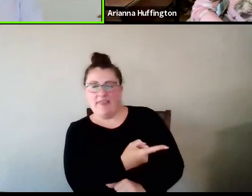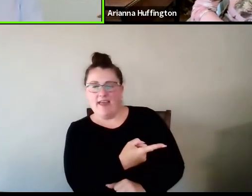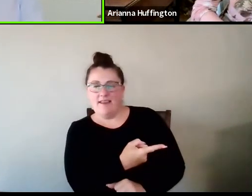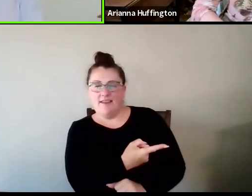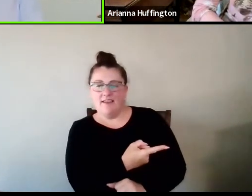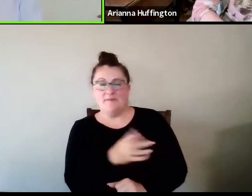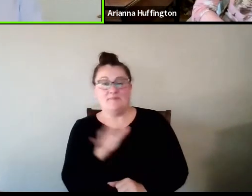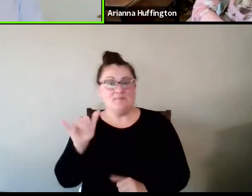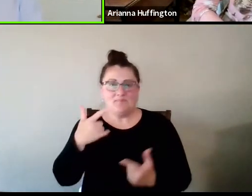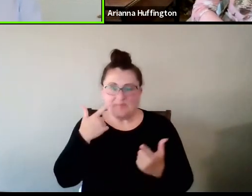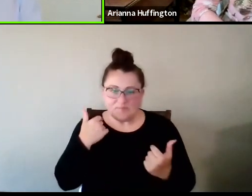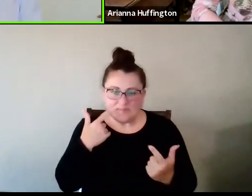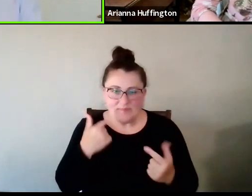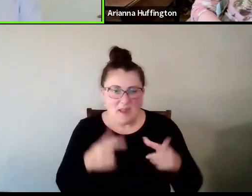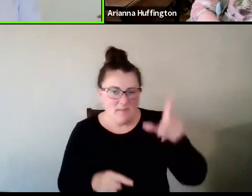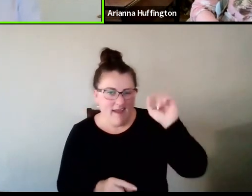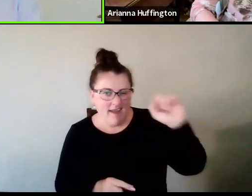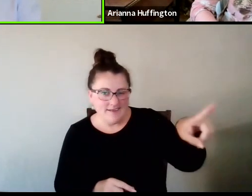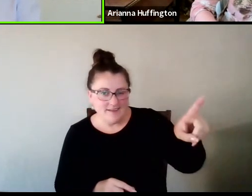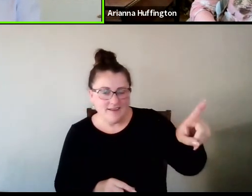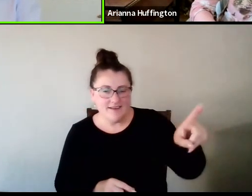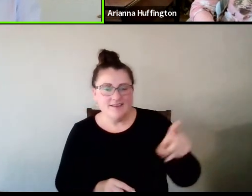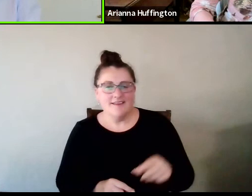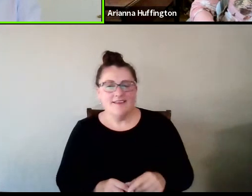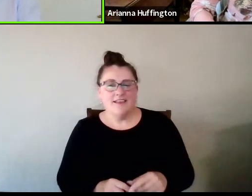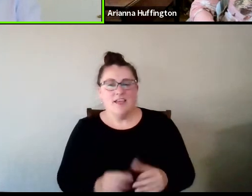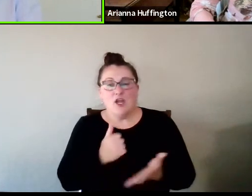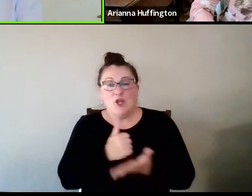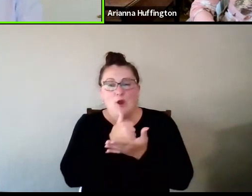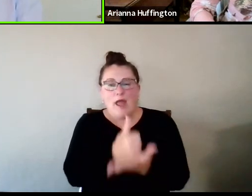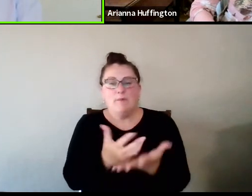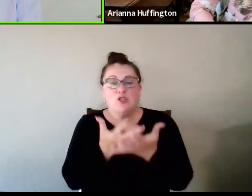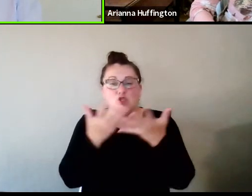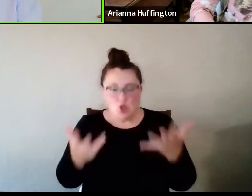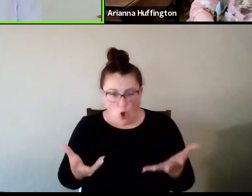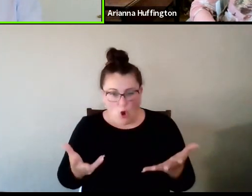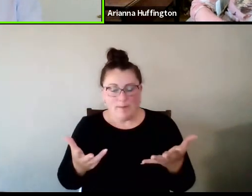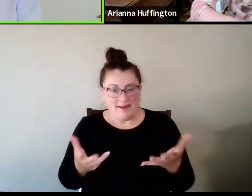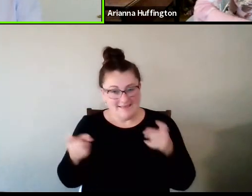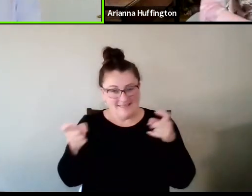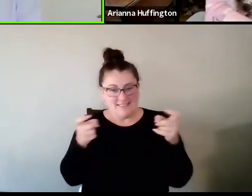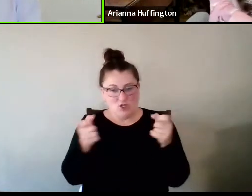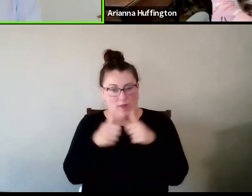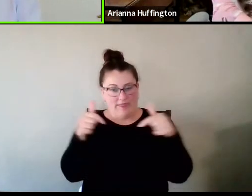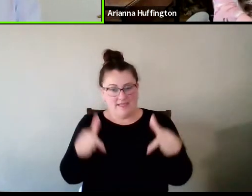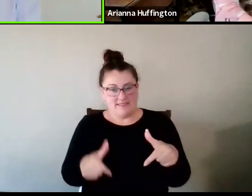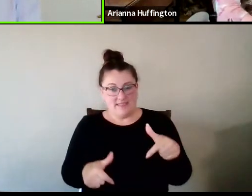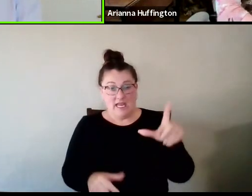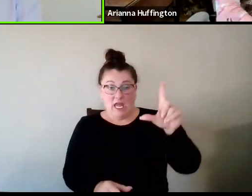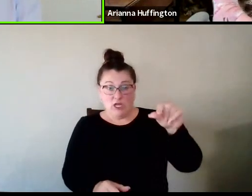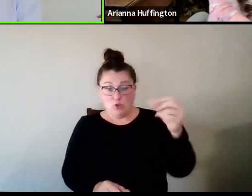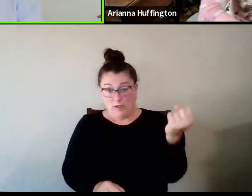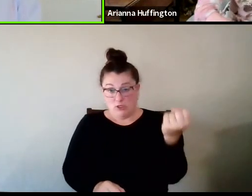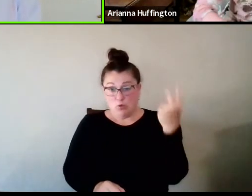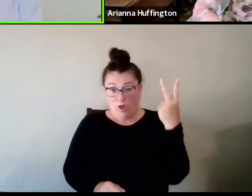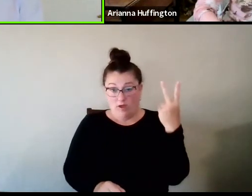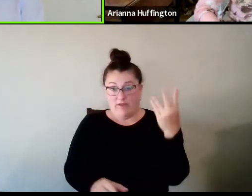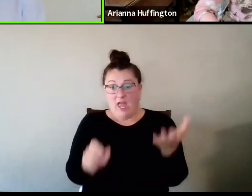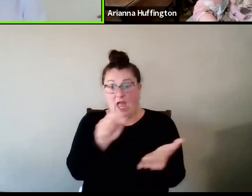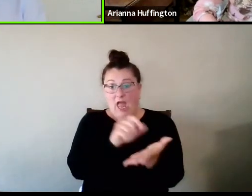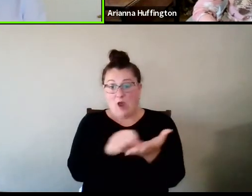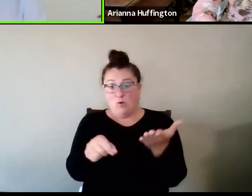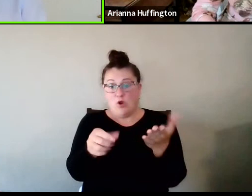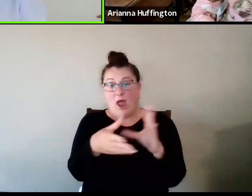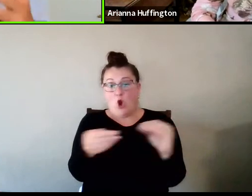And I'll ask you a question because I love how you are helping so many deal with this. In 2012, Arianna, I wrote an article